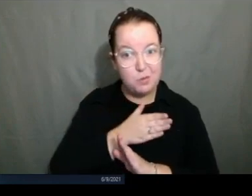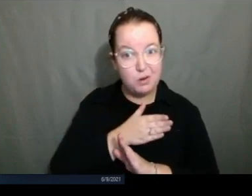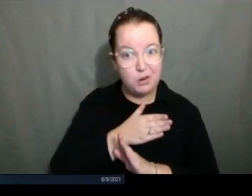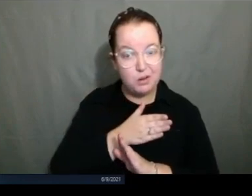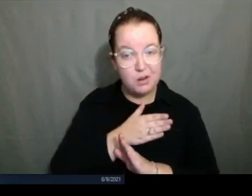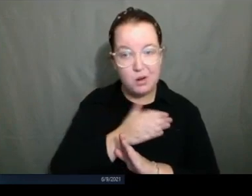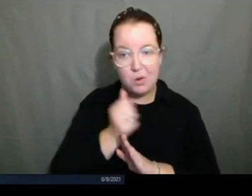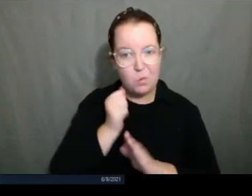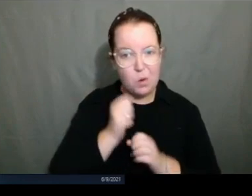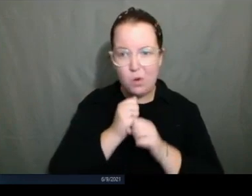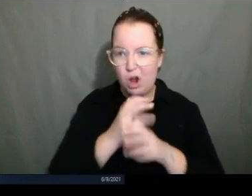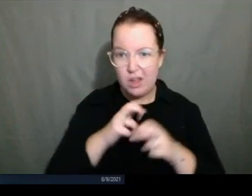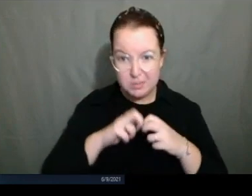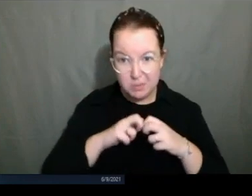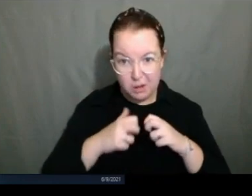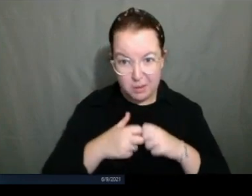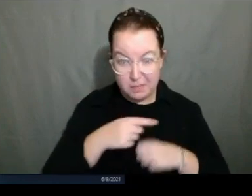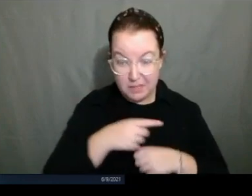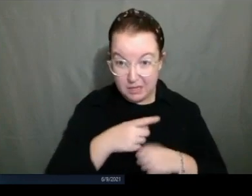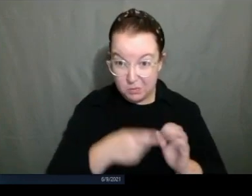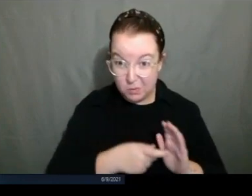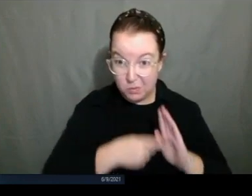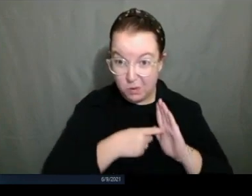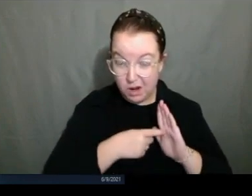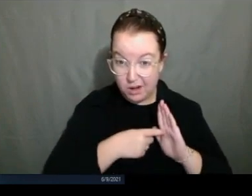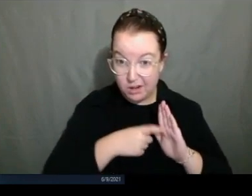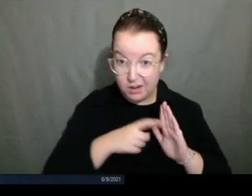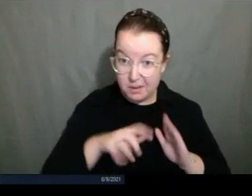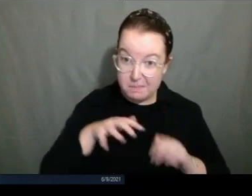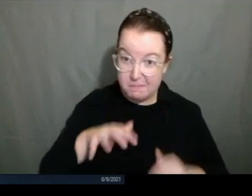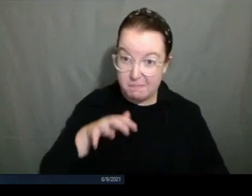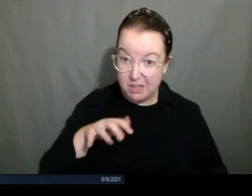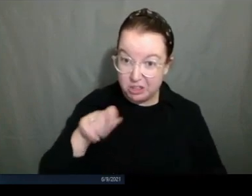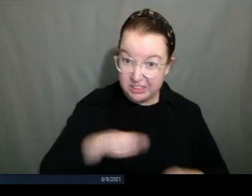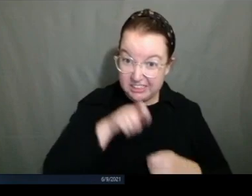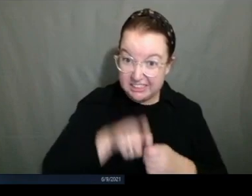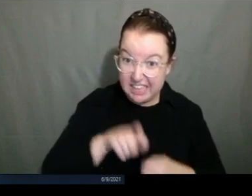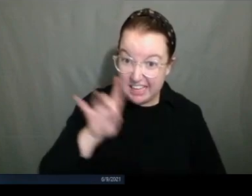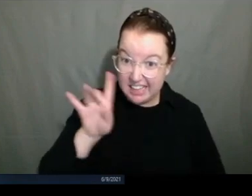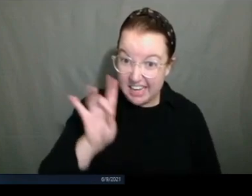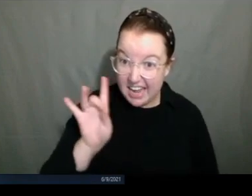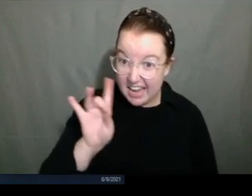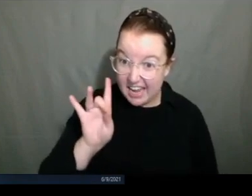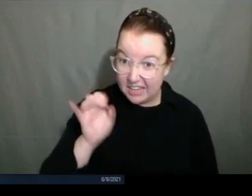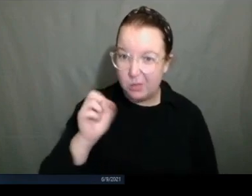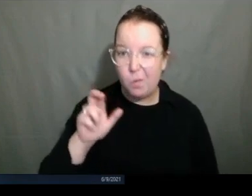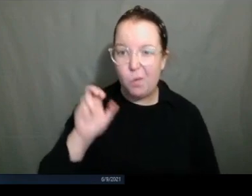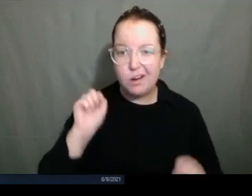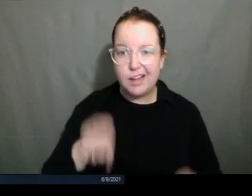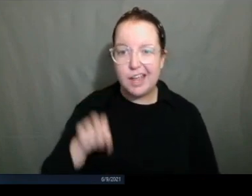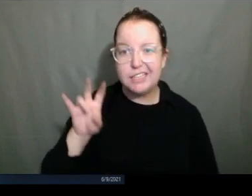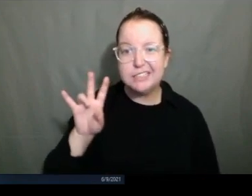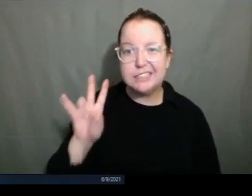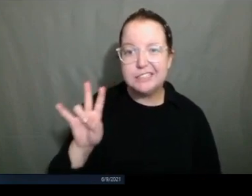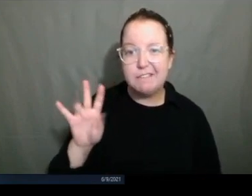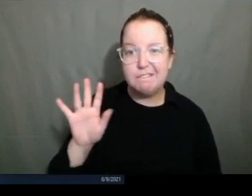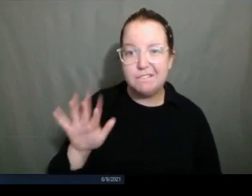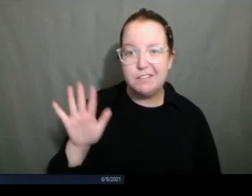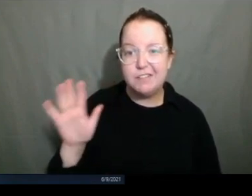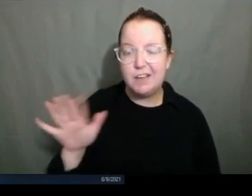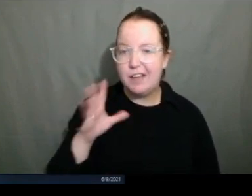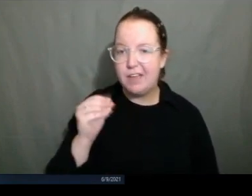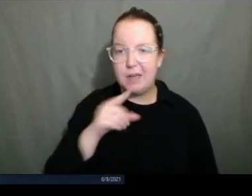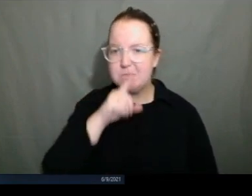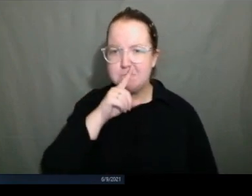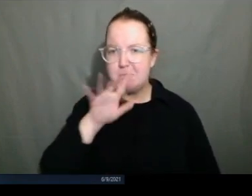without causing a problem, will he be required to punch in at exactly 8 a.m.? Or can he punch in at 7:55 and not cause